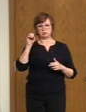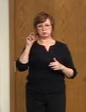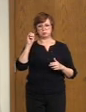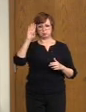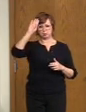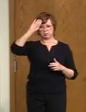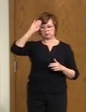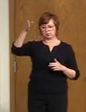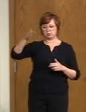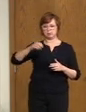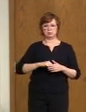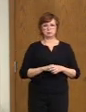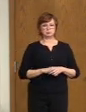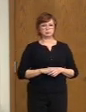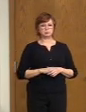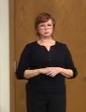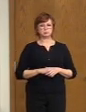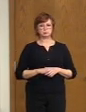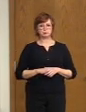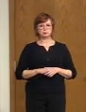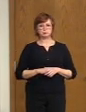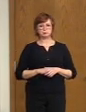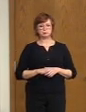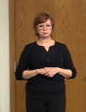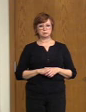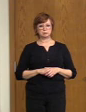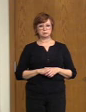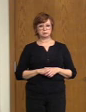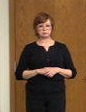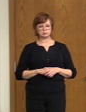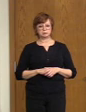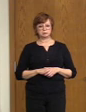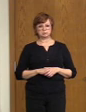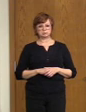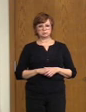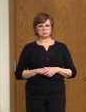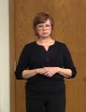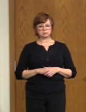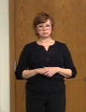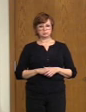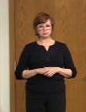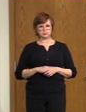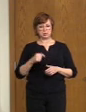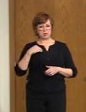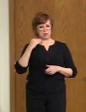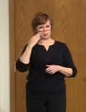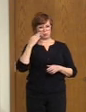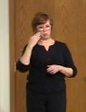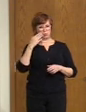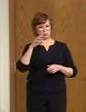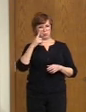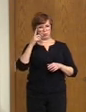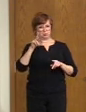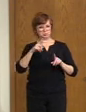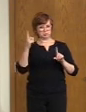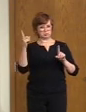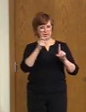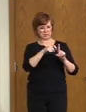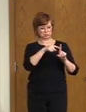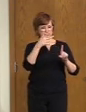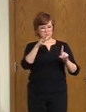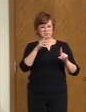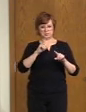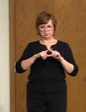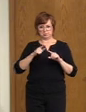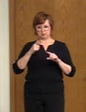Hi there. It's Laura Stone from the Globe and Mail. I know you were asked this earlier, but I'm calling from the Toronto area. I'm not